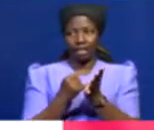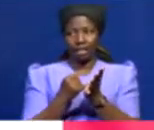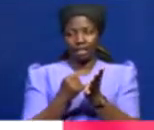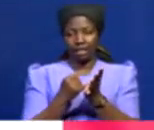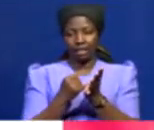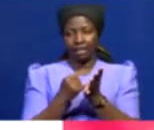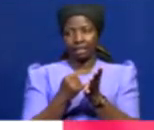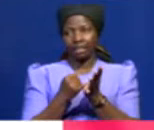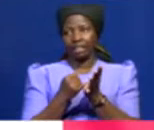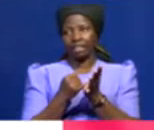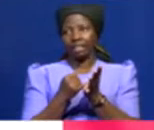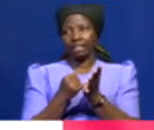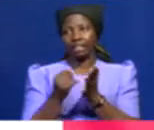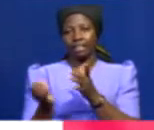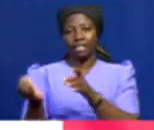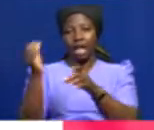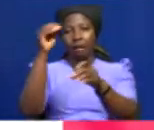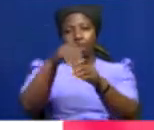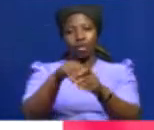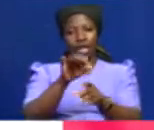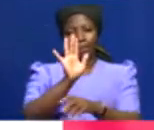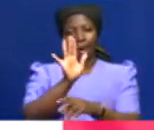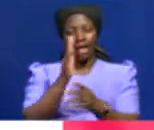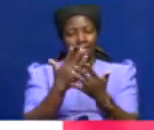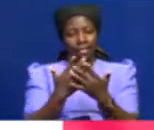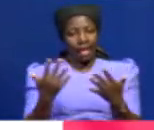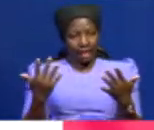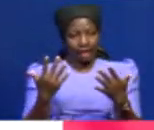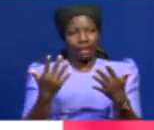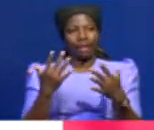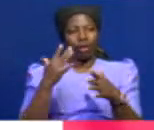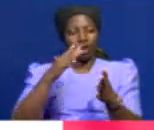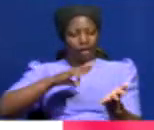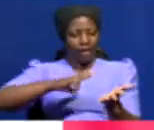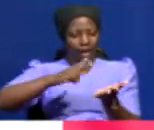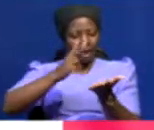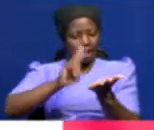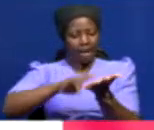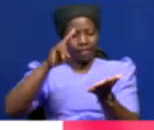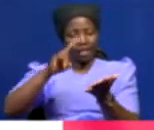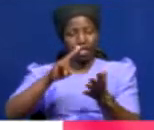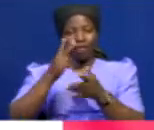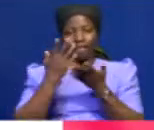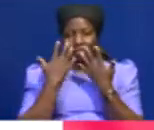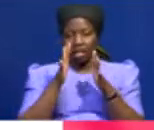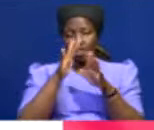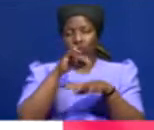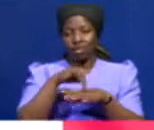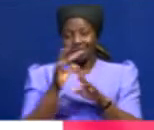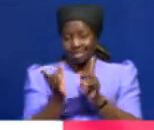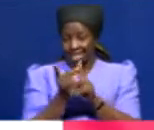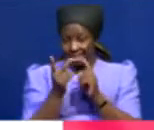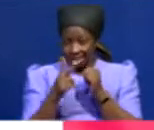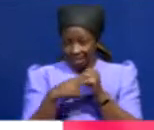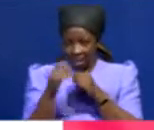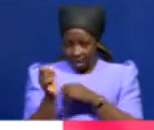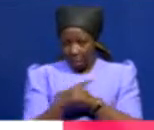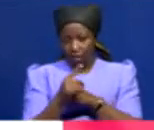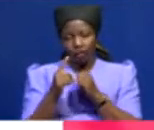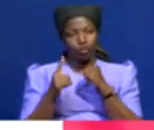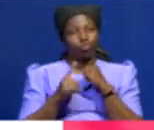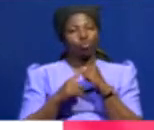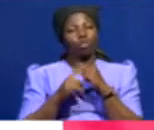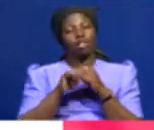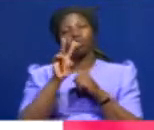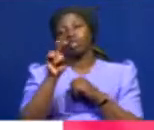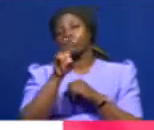who just deposited their instruments of ratification on 7th June